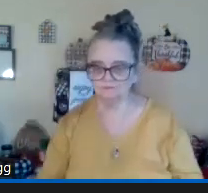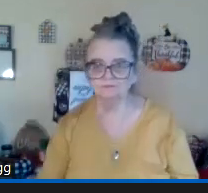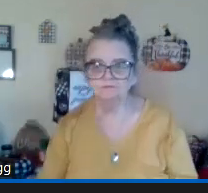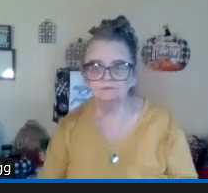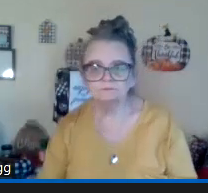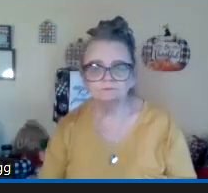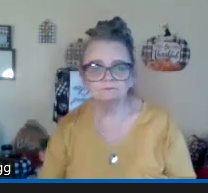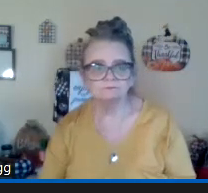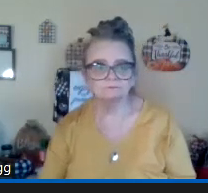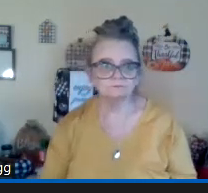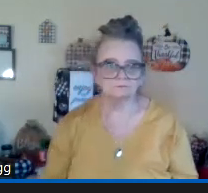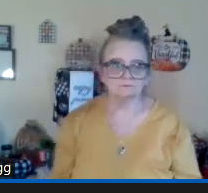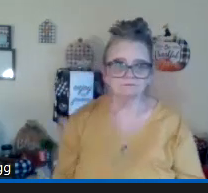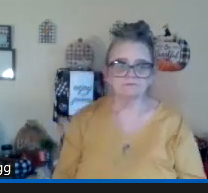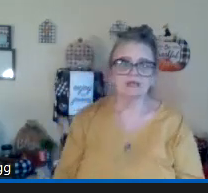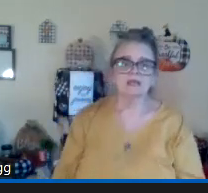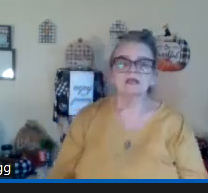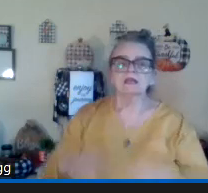lion.